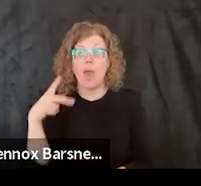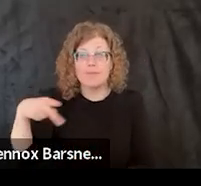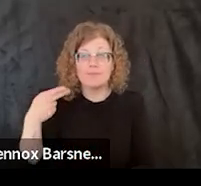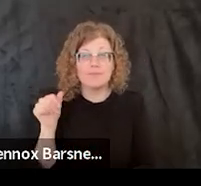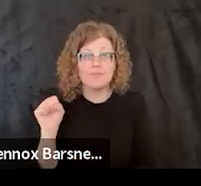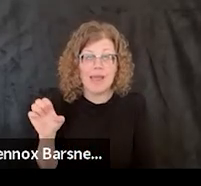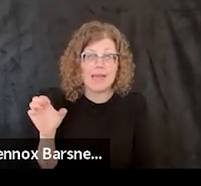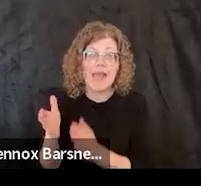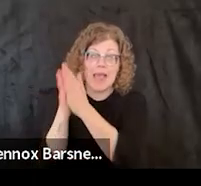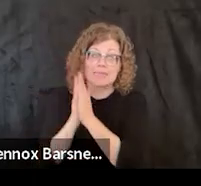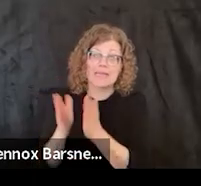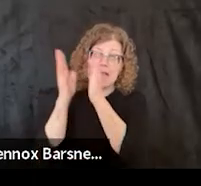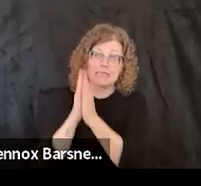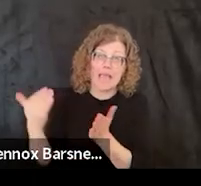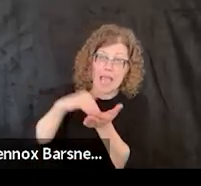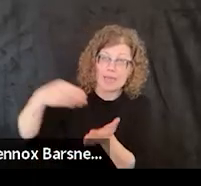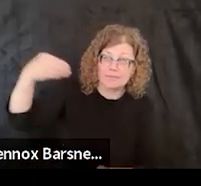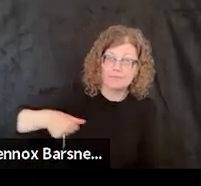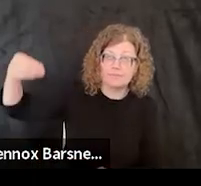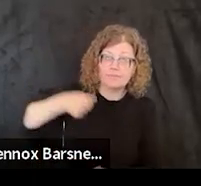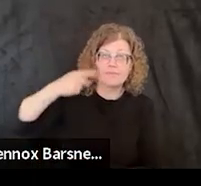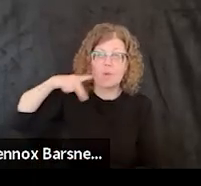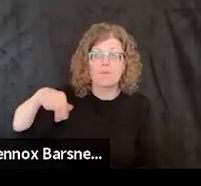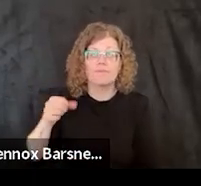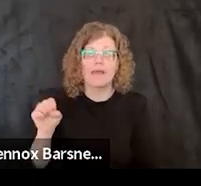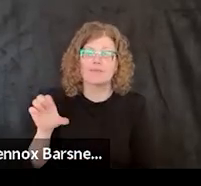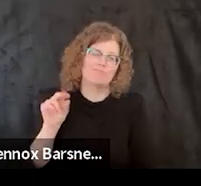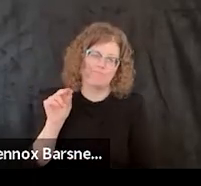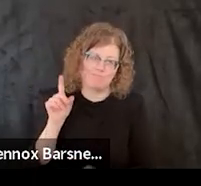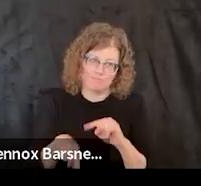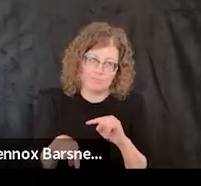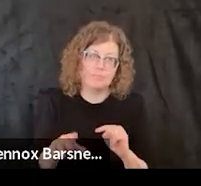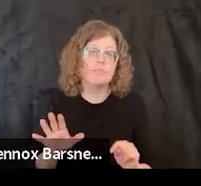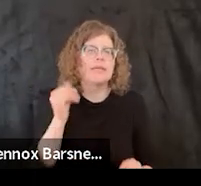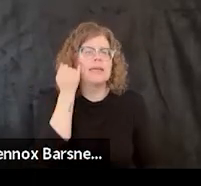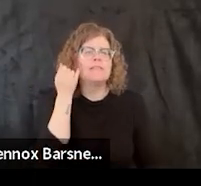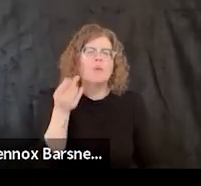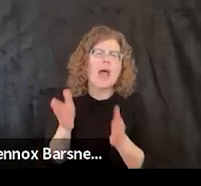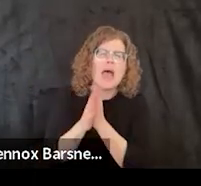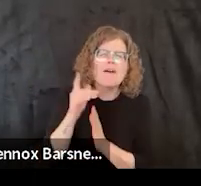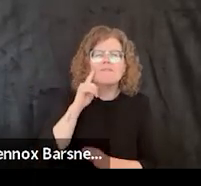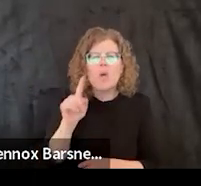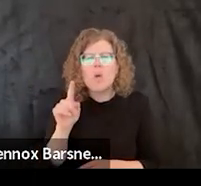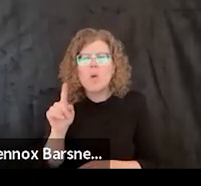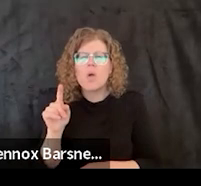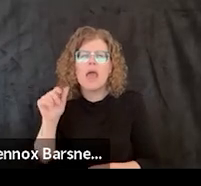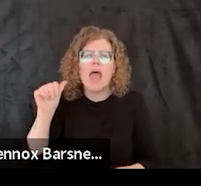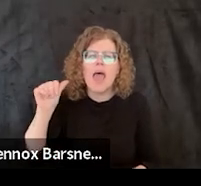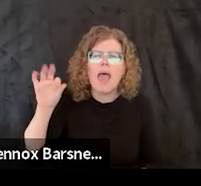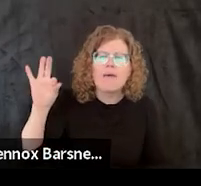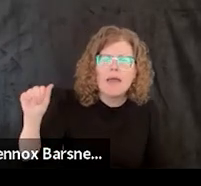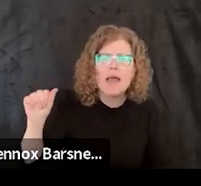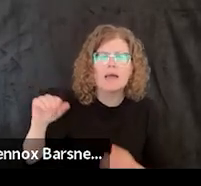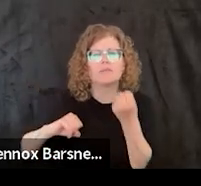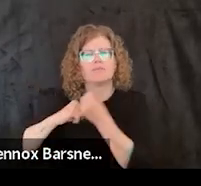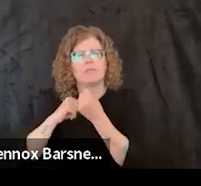are awarded funding from another funding source, such as Alberta Foundation for the Arts or Canada Council for